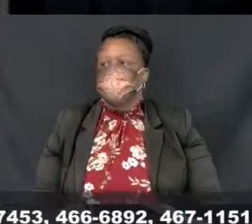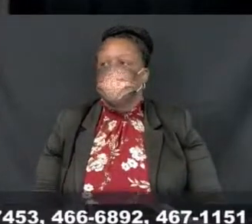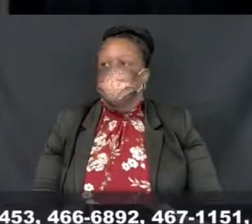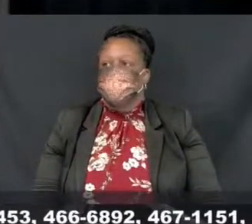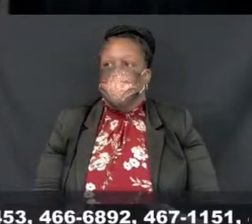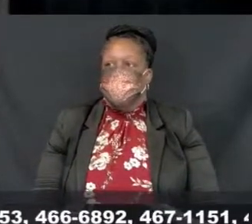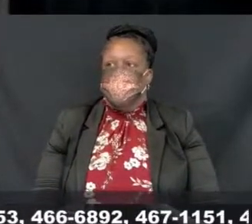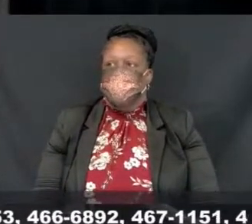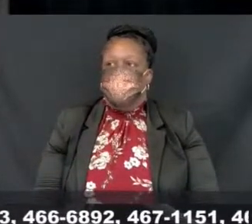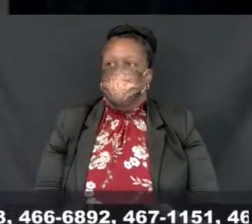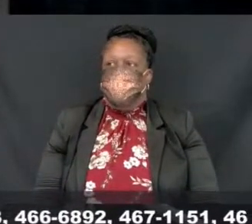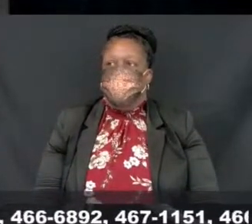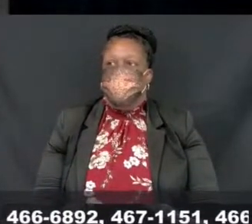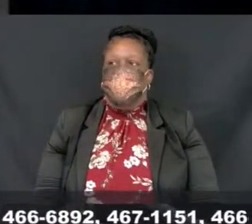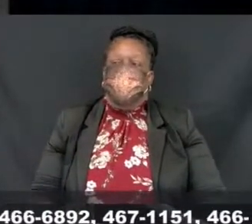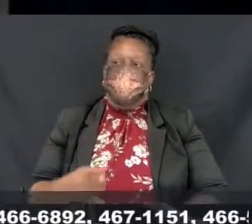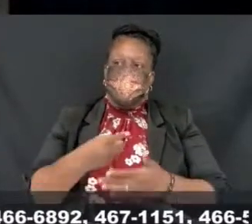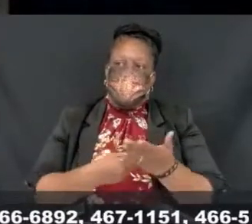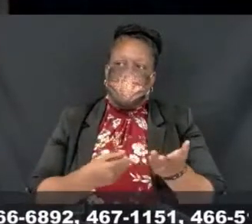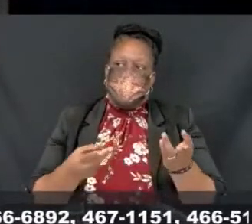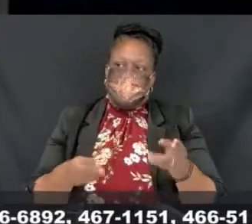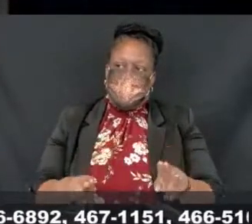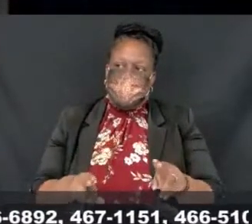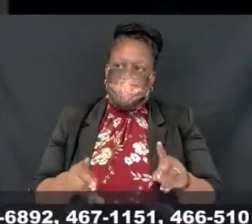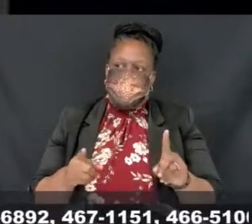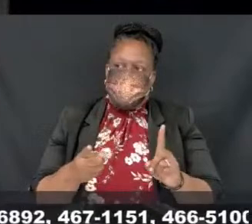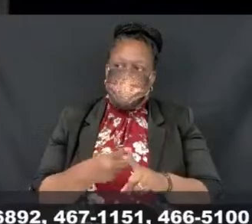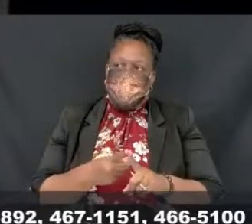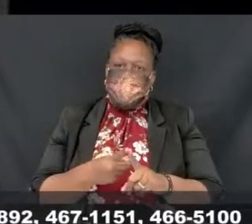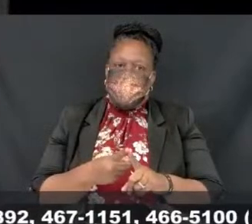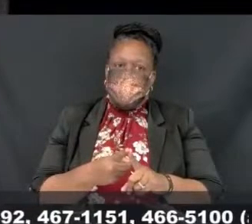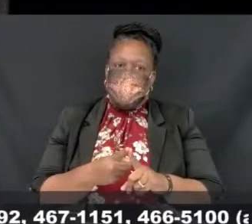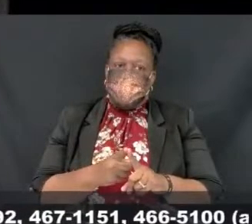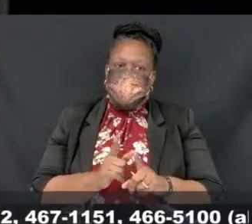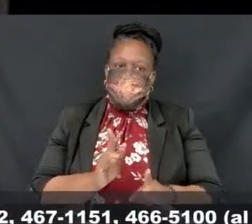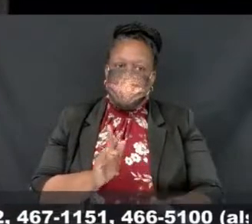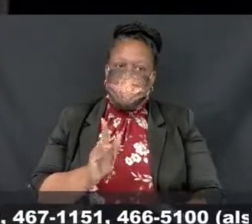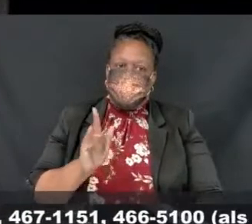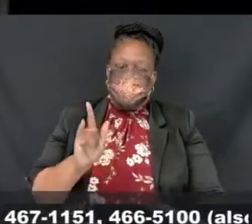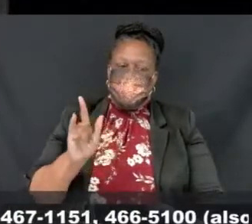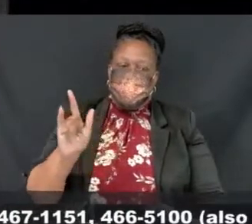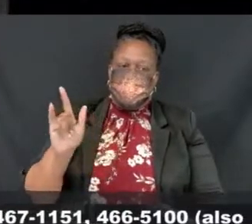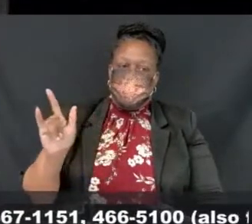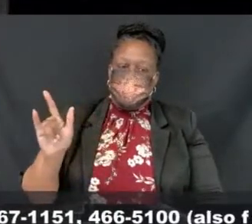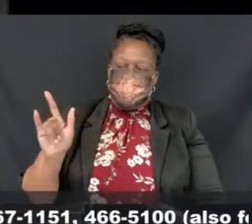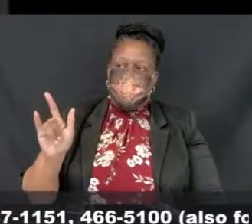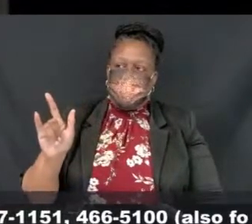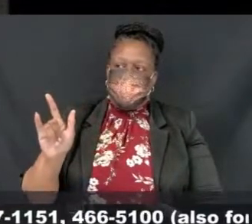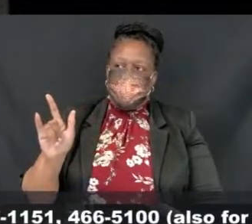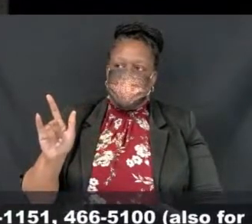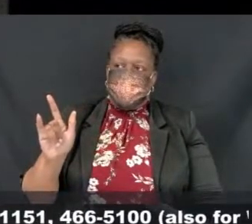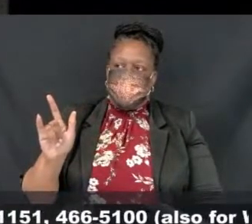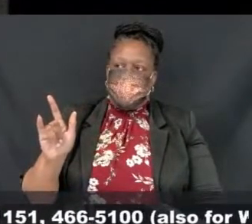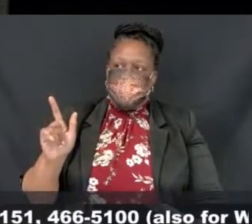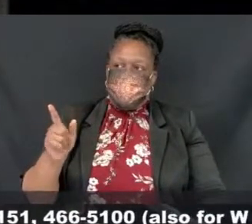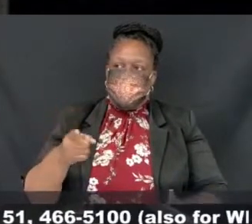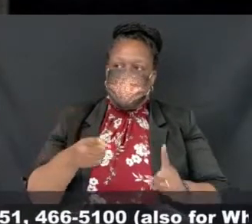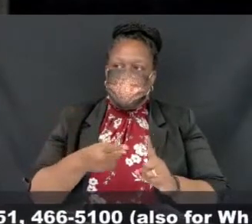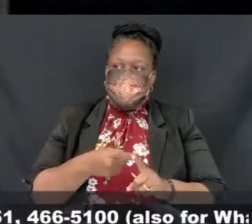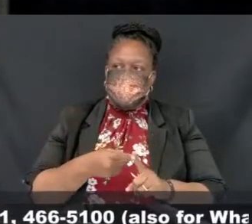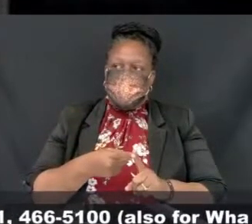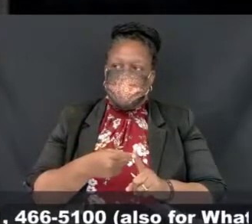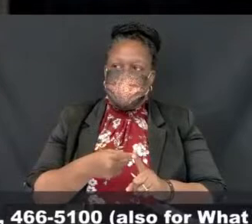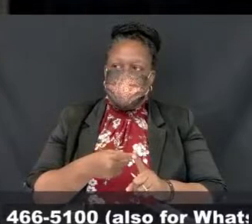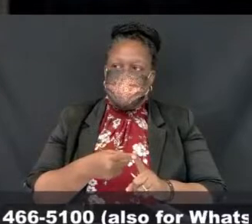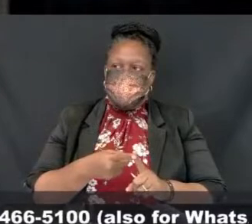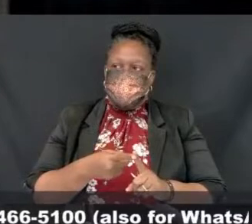Laws. What happens when I travel to the Far East and get an antigen test and get the